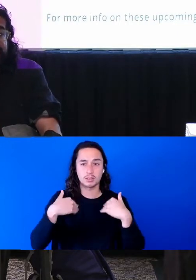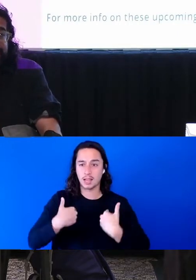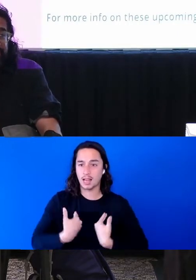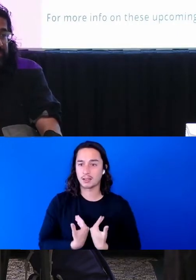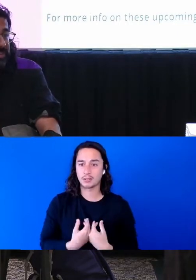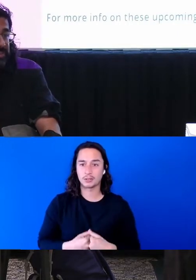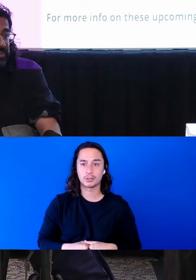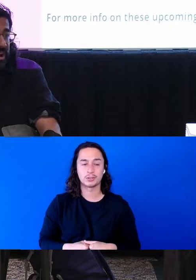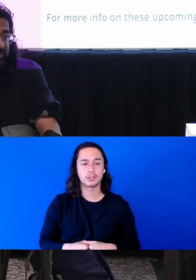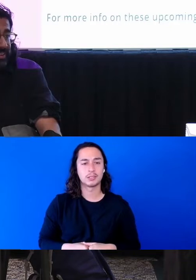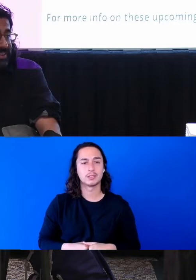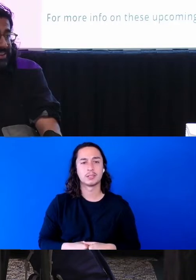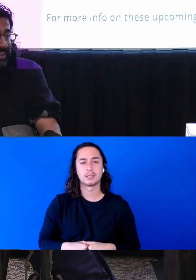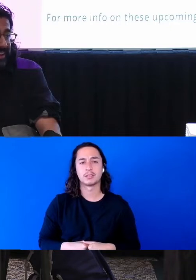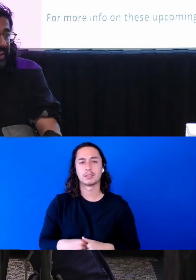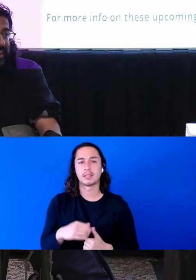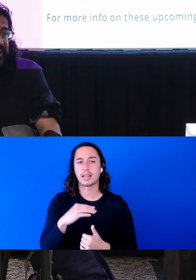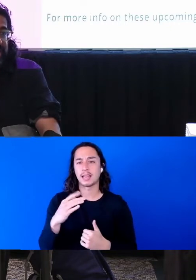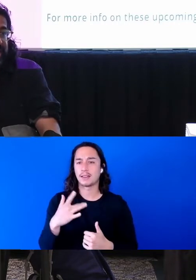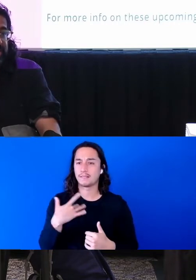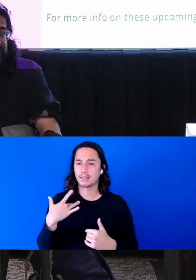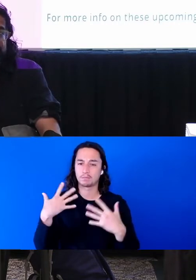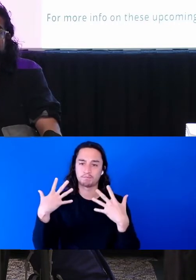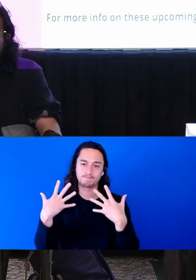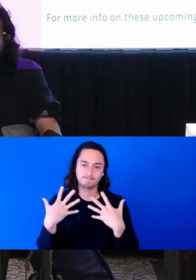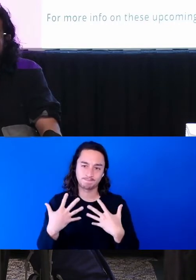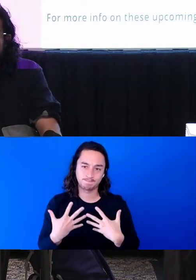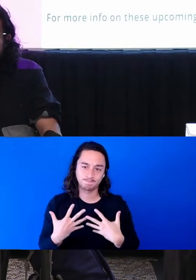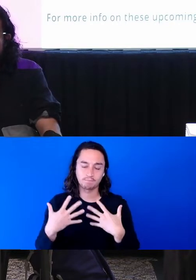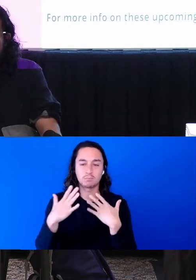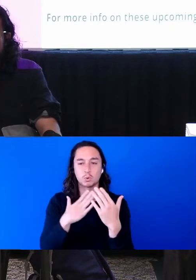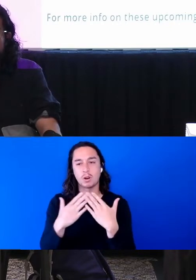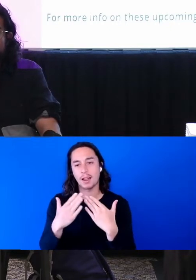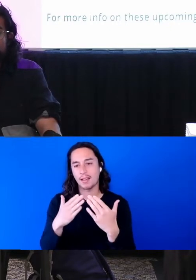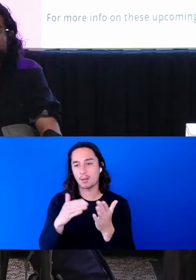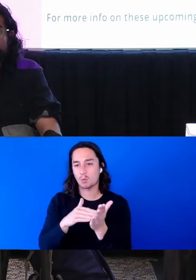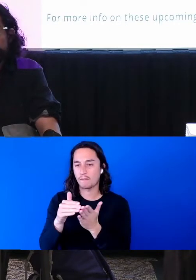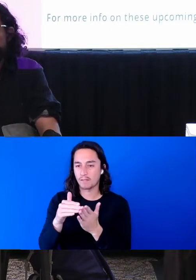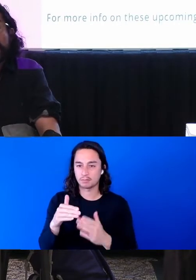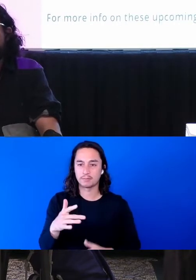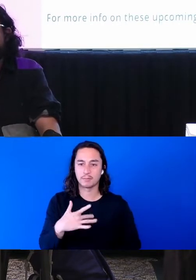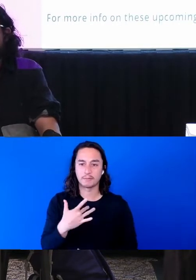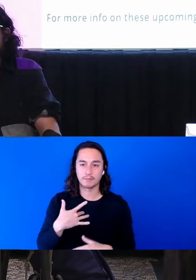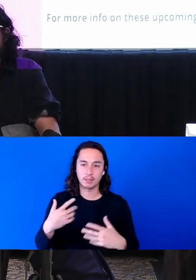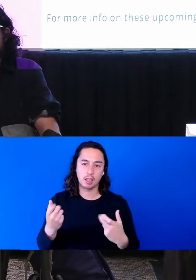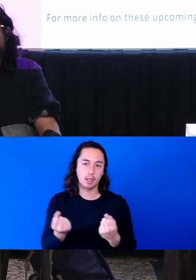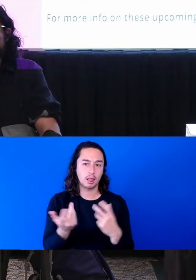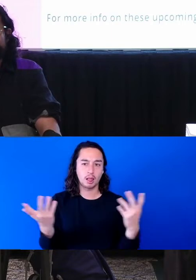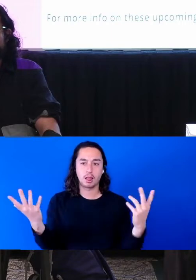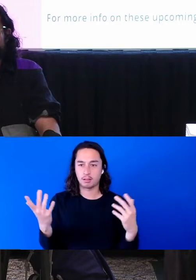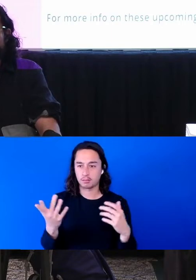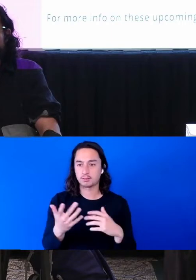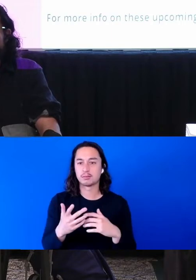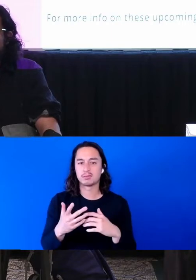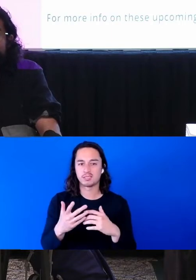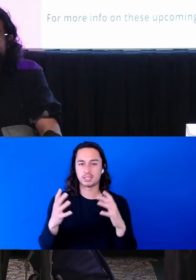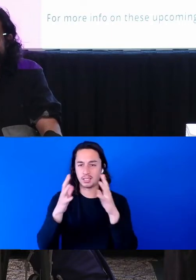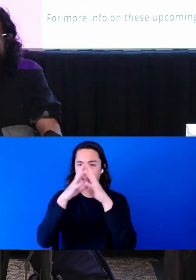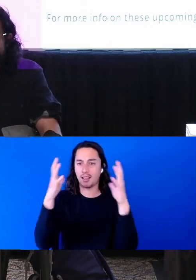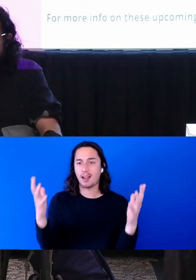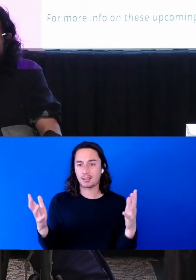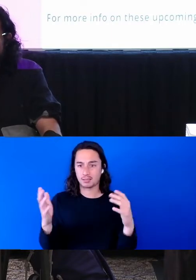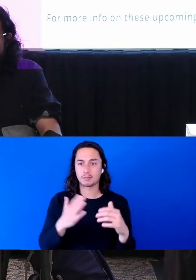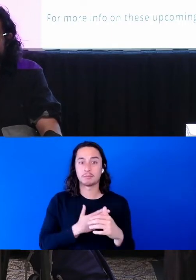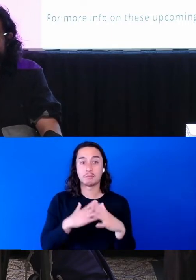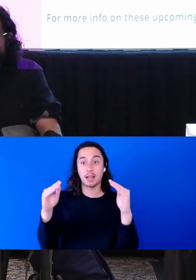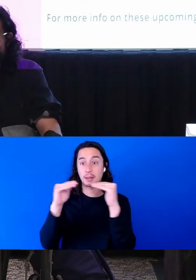how gray it feels often, and the exhaust is a lot, and my peers are, and